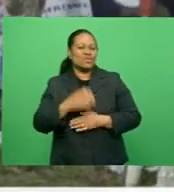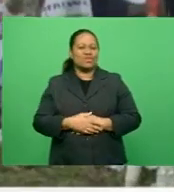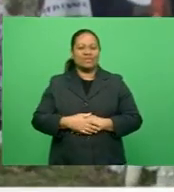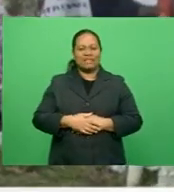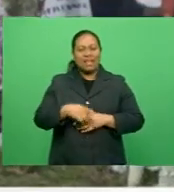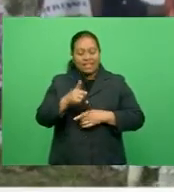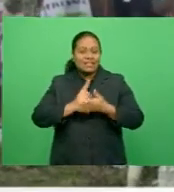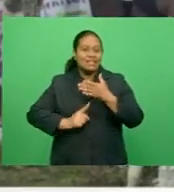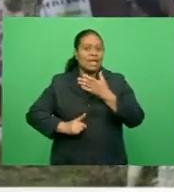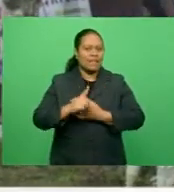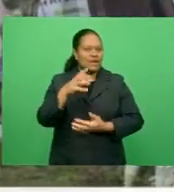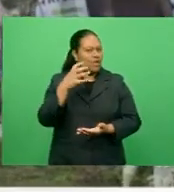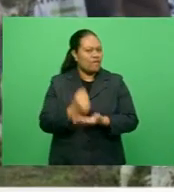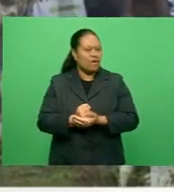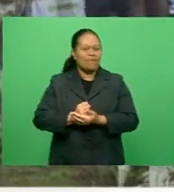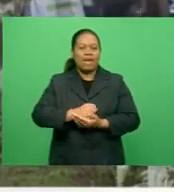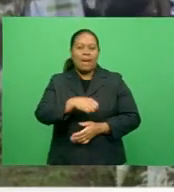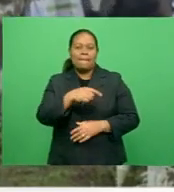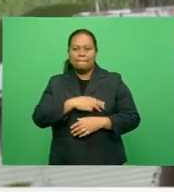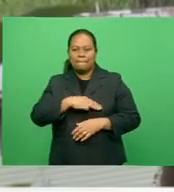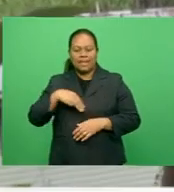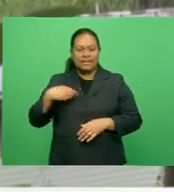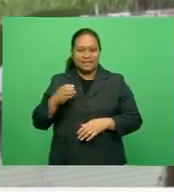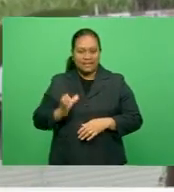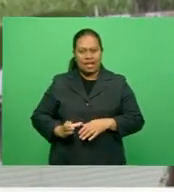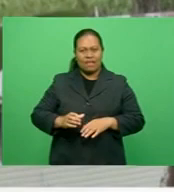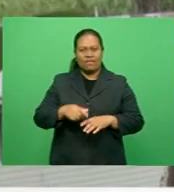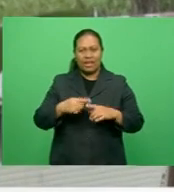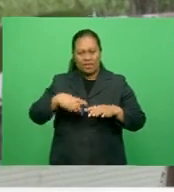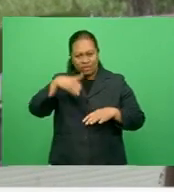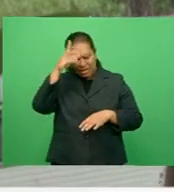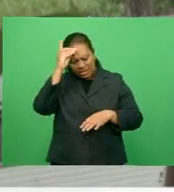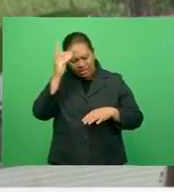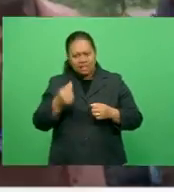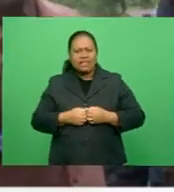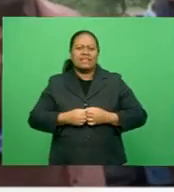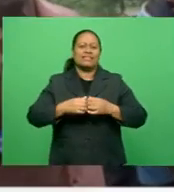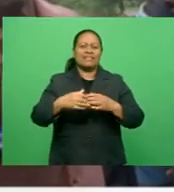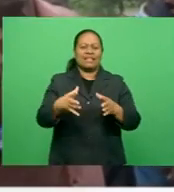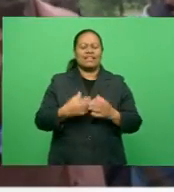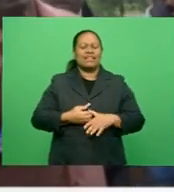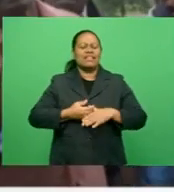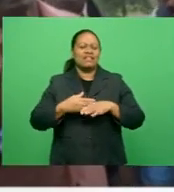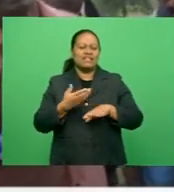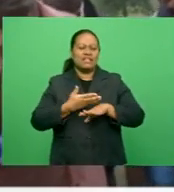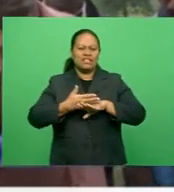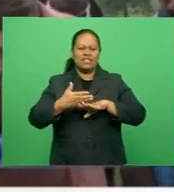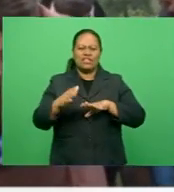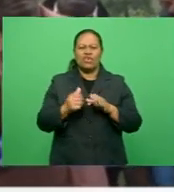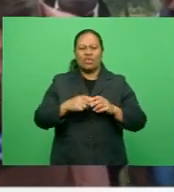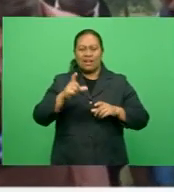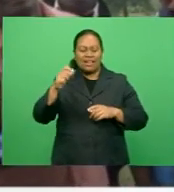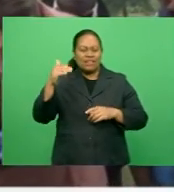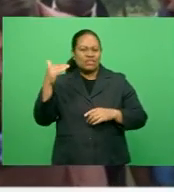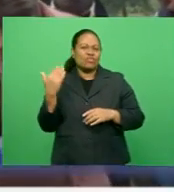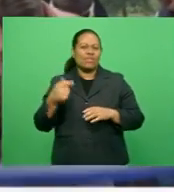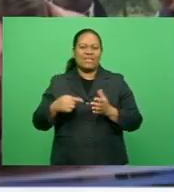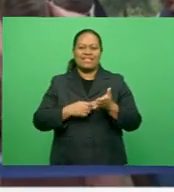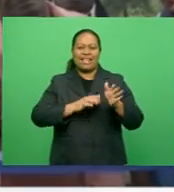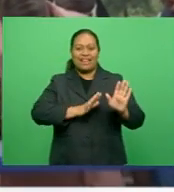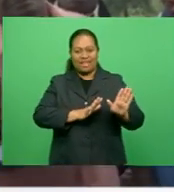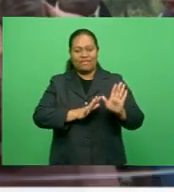was confirmed by the Education Minister Rosie Akbar while commissioning the 3 new classrooms in Naivizula District School in